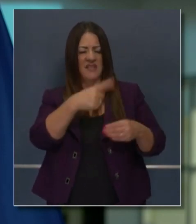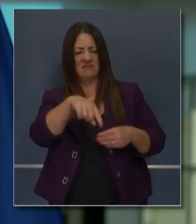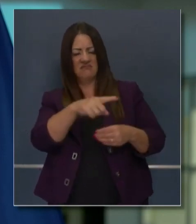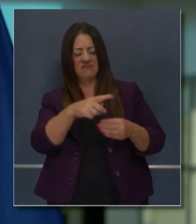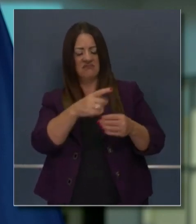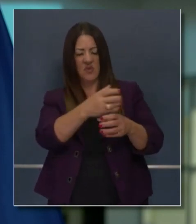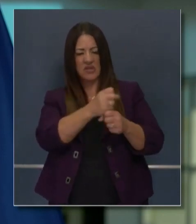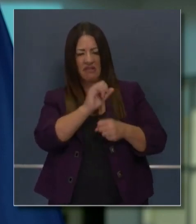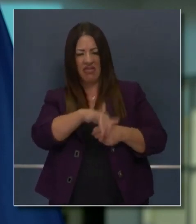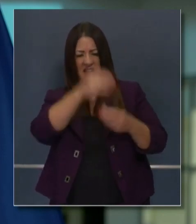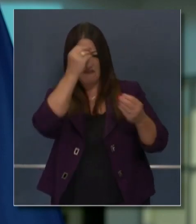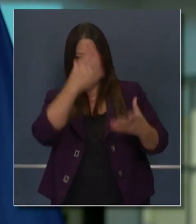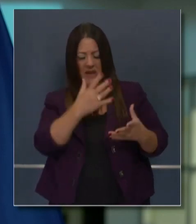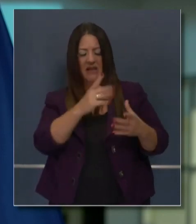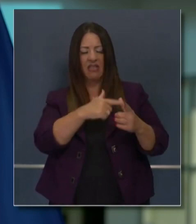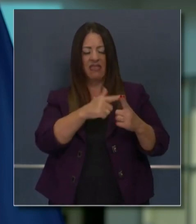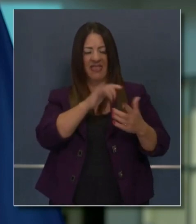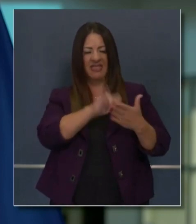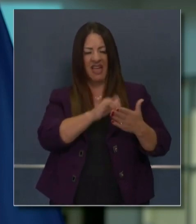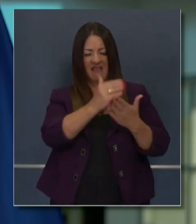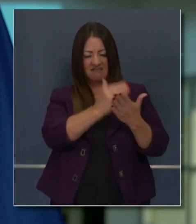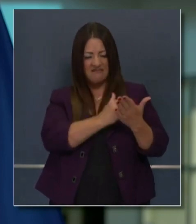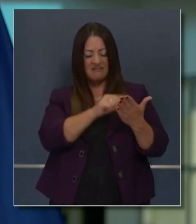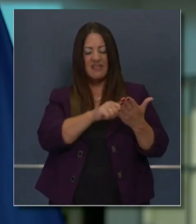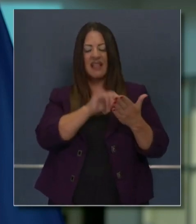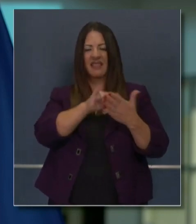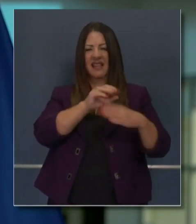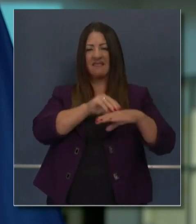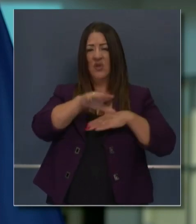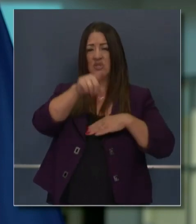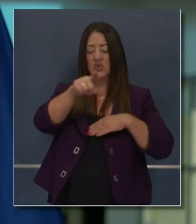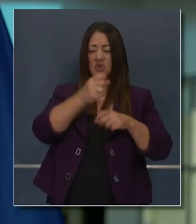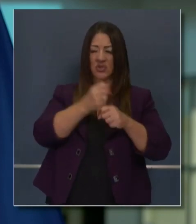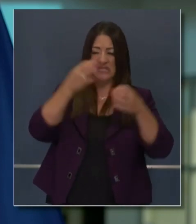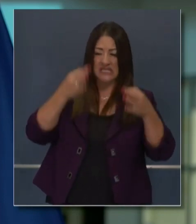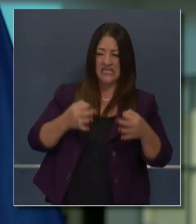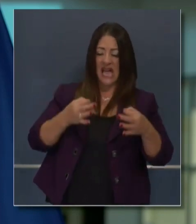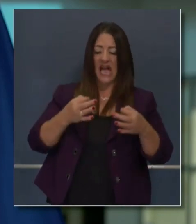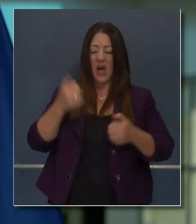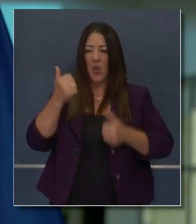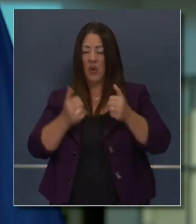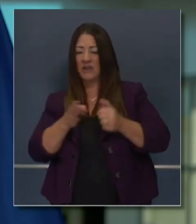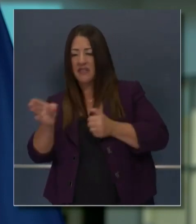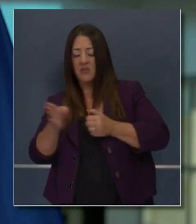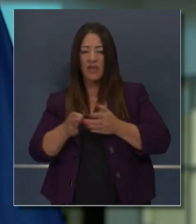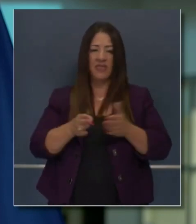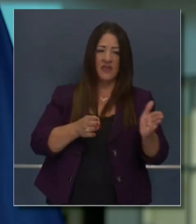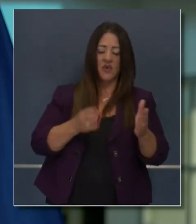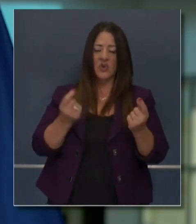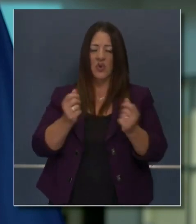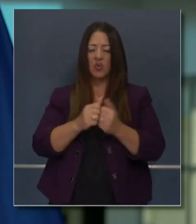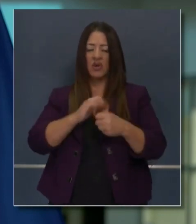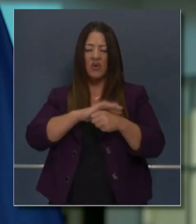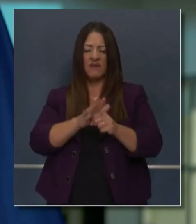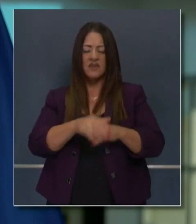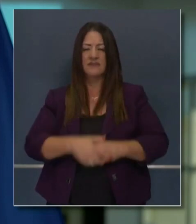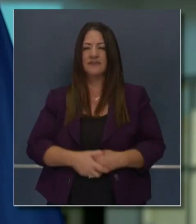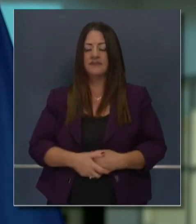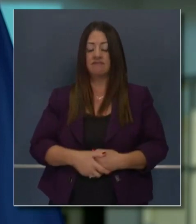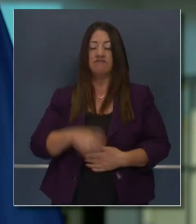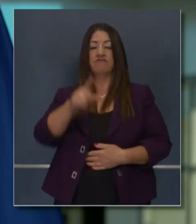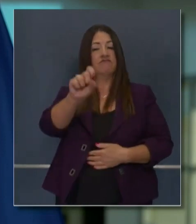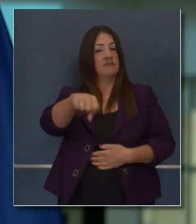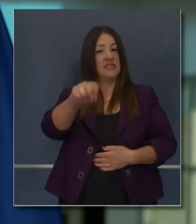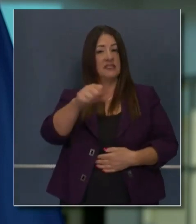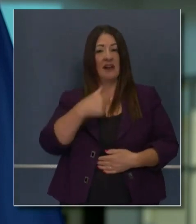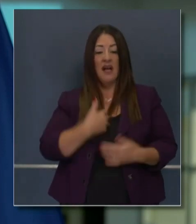you are receiving the best, most accurate data to guide your decisions on this virus? The answer is absolutely.